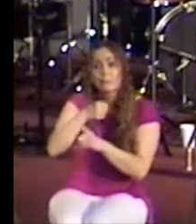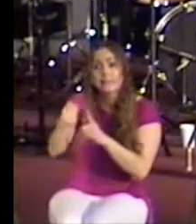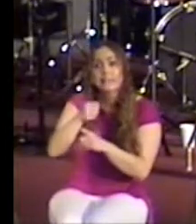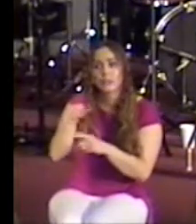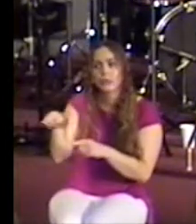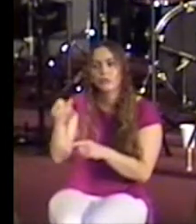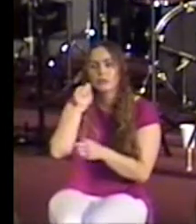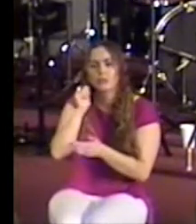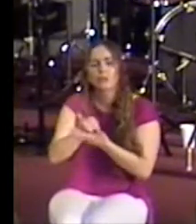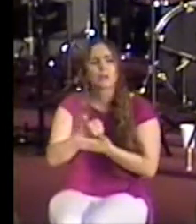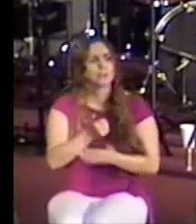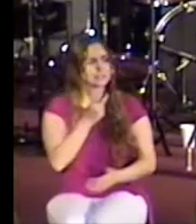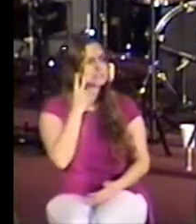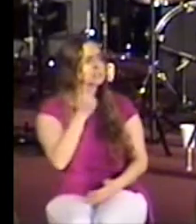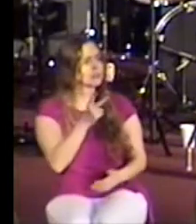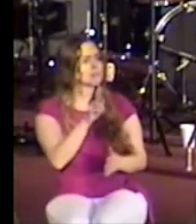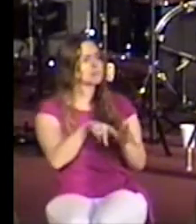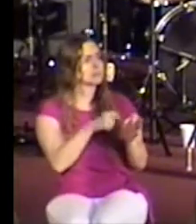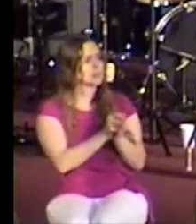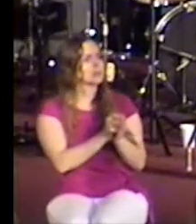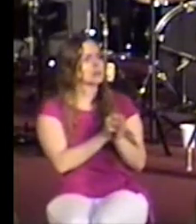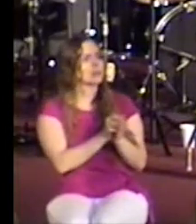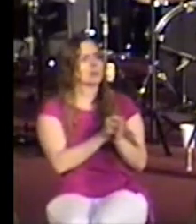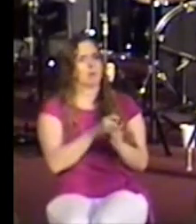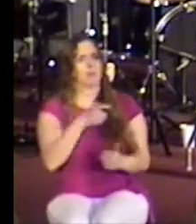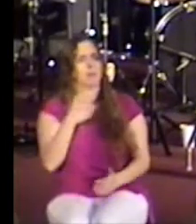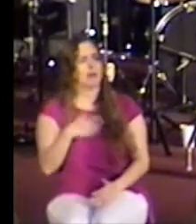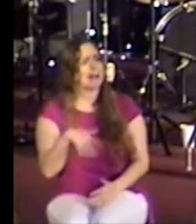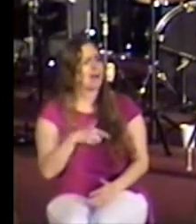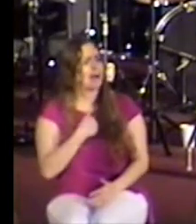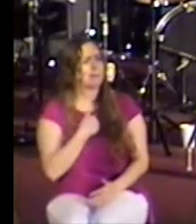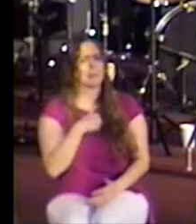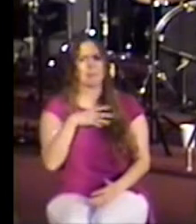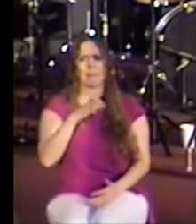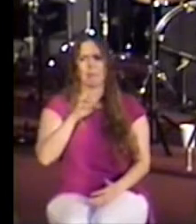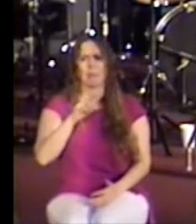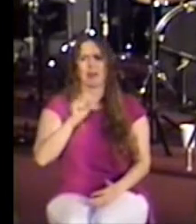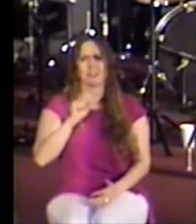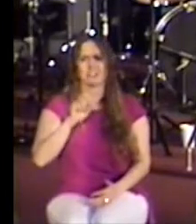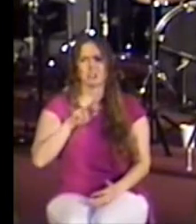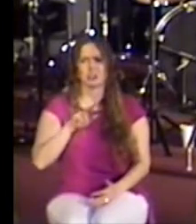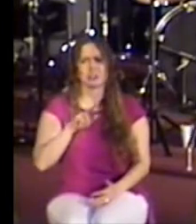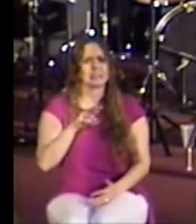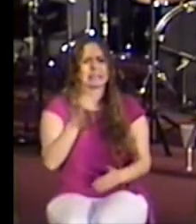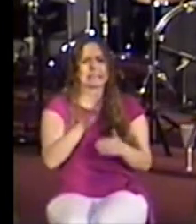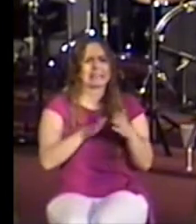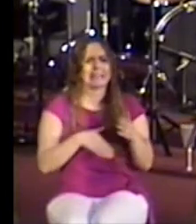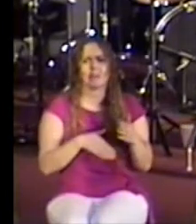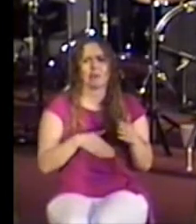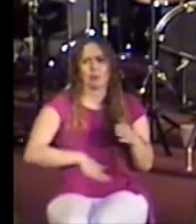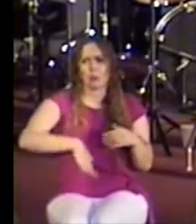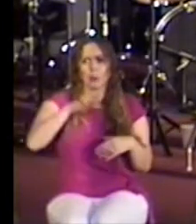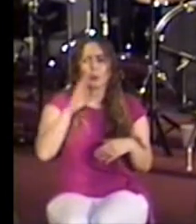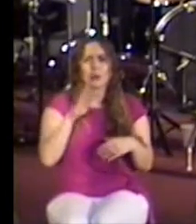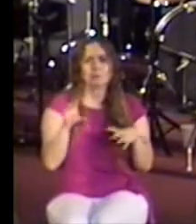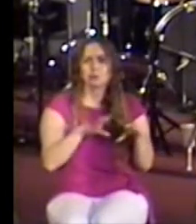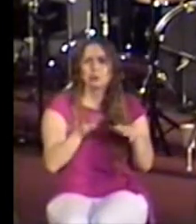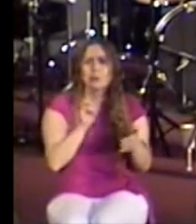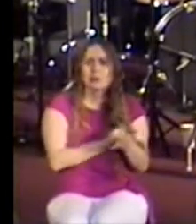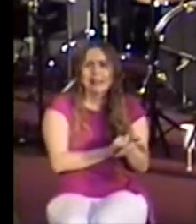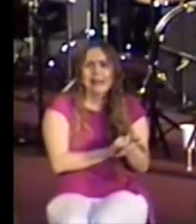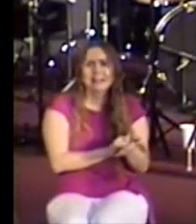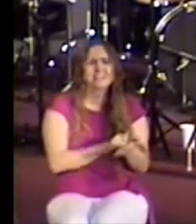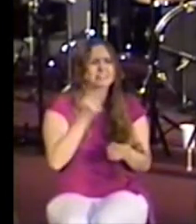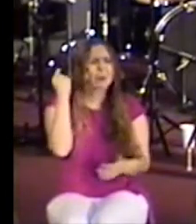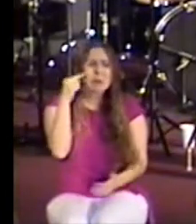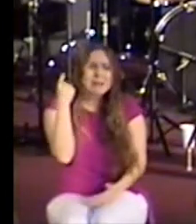video and I was like, I was a monster. I was never raised to do anything like that. That was crazy.